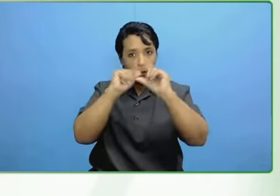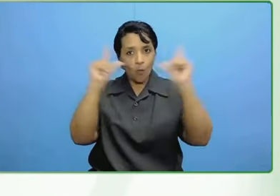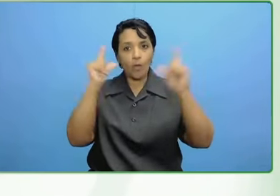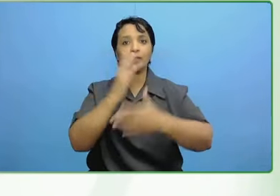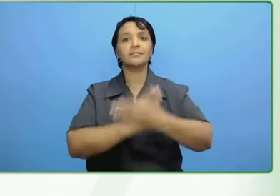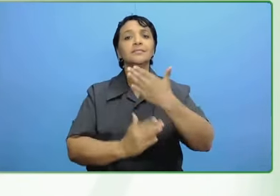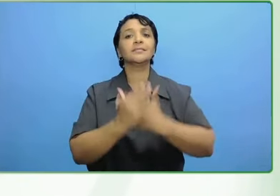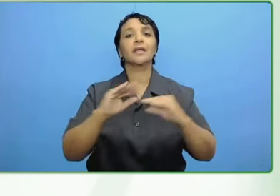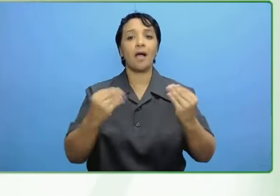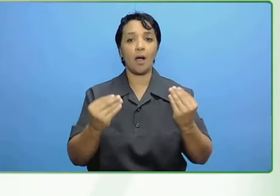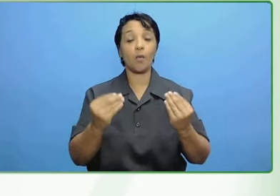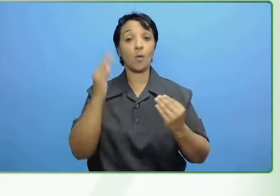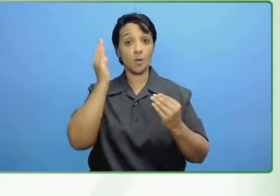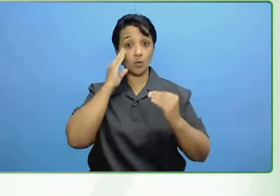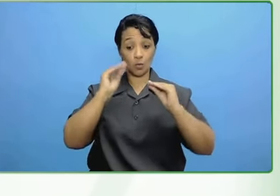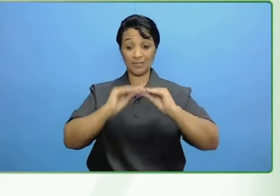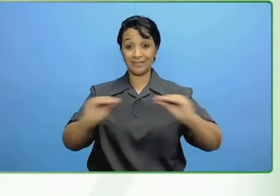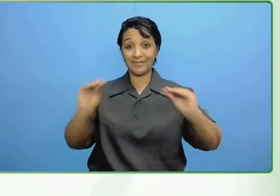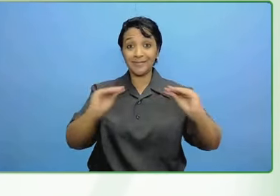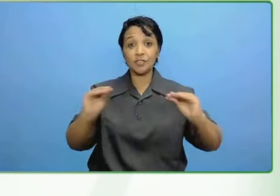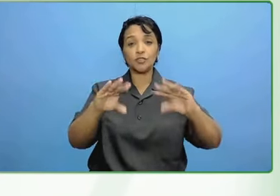our teaching and learning syllabi.